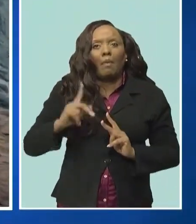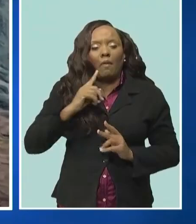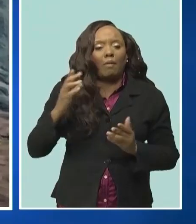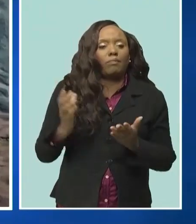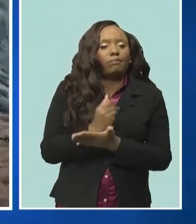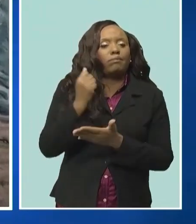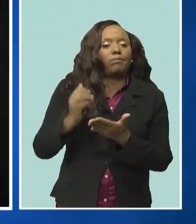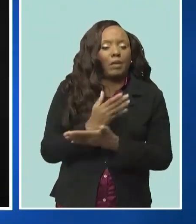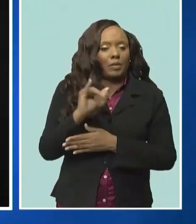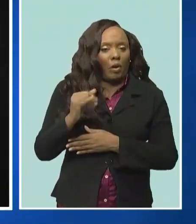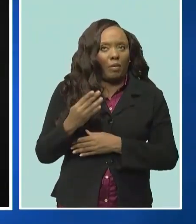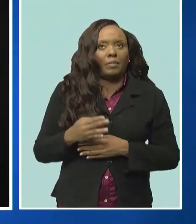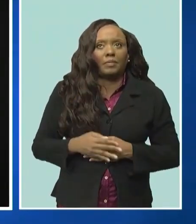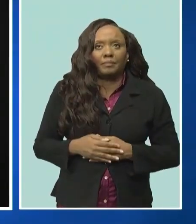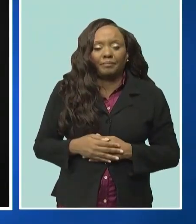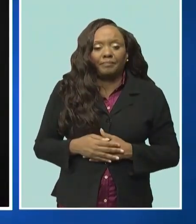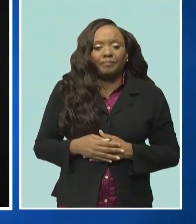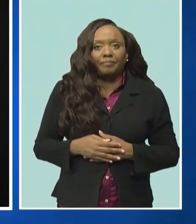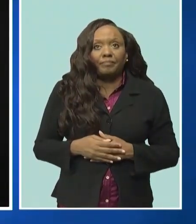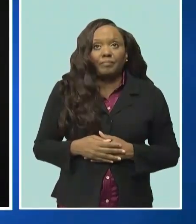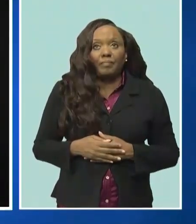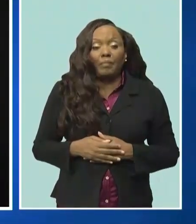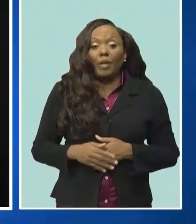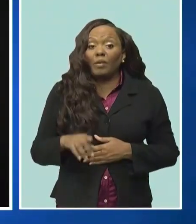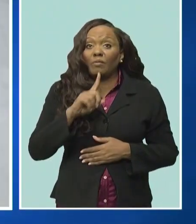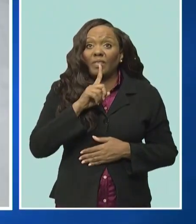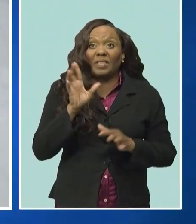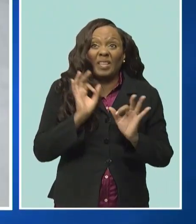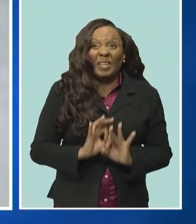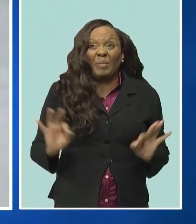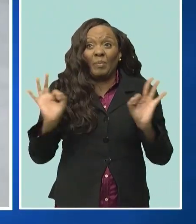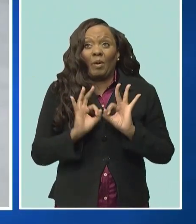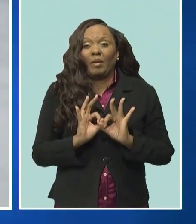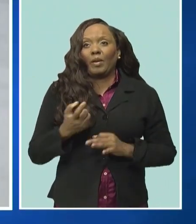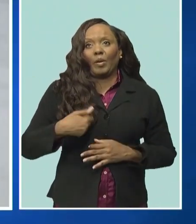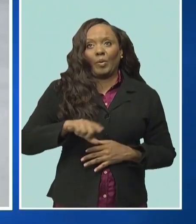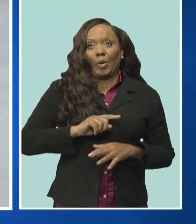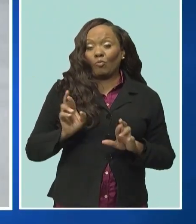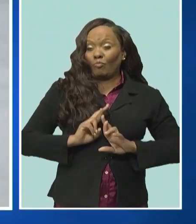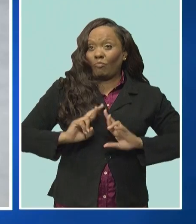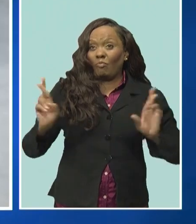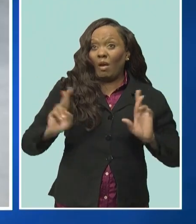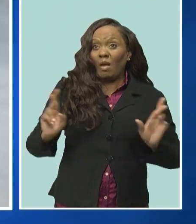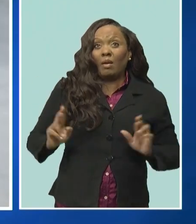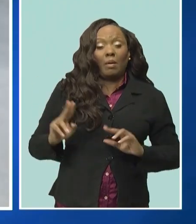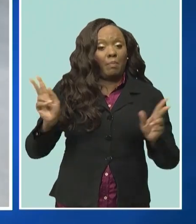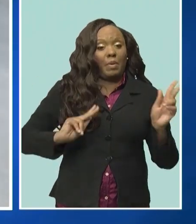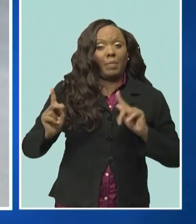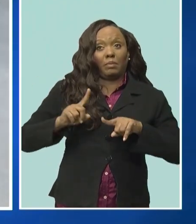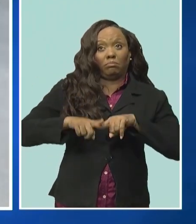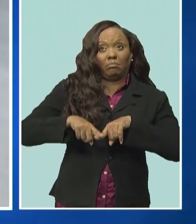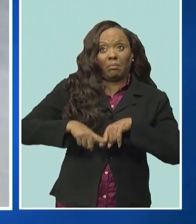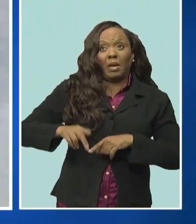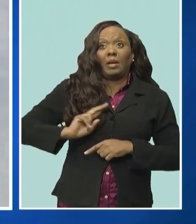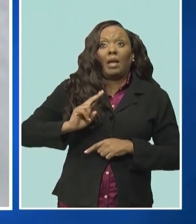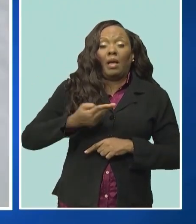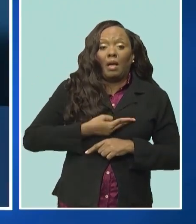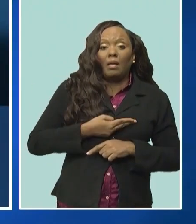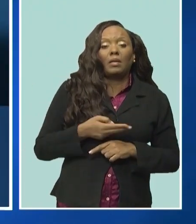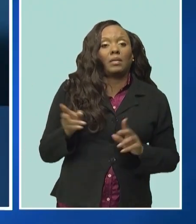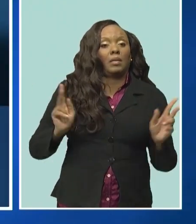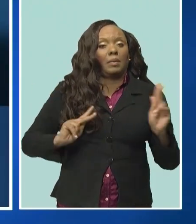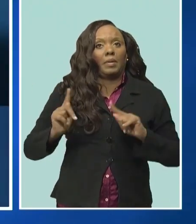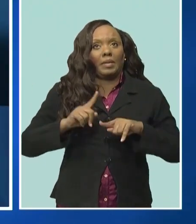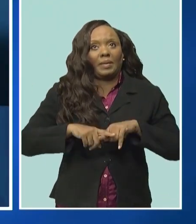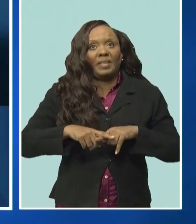a significant milestone for us as we position ourselves as a trusted and reliable source for sourcing